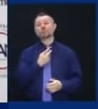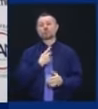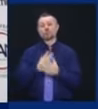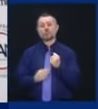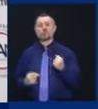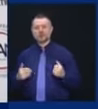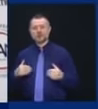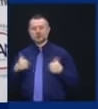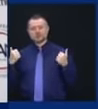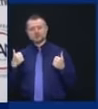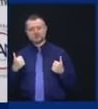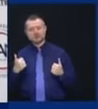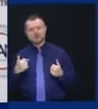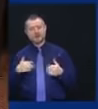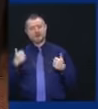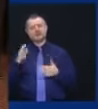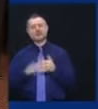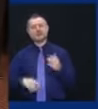Oh,